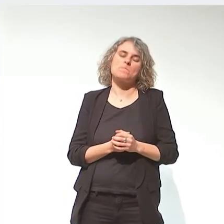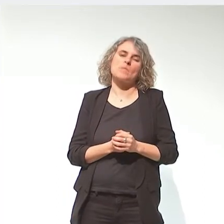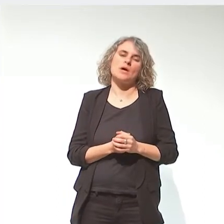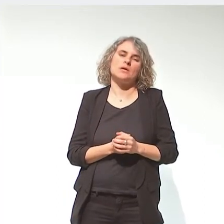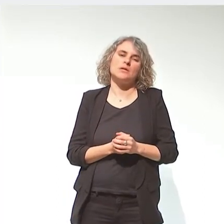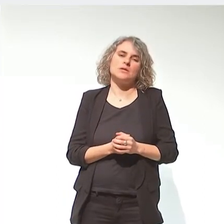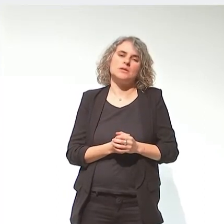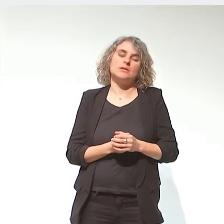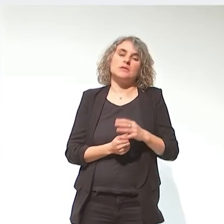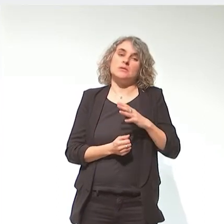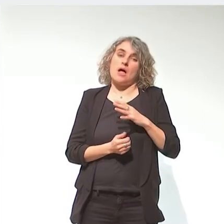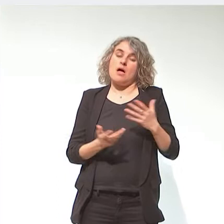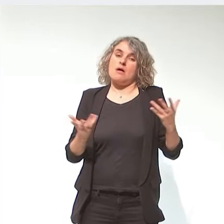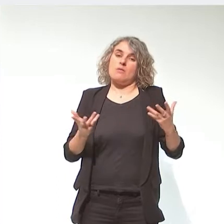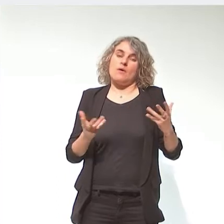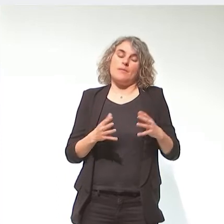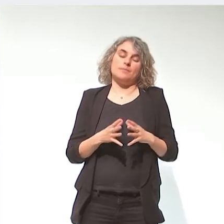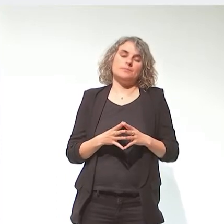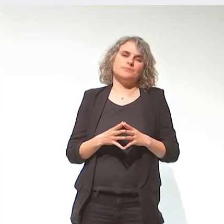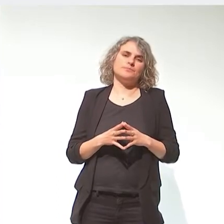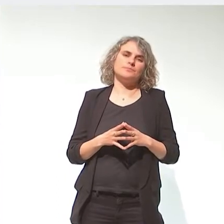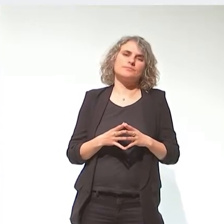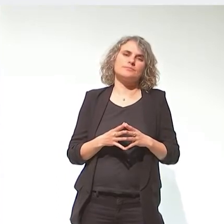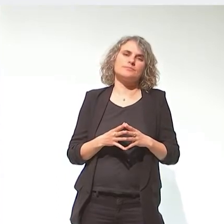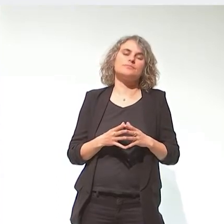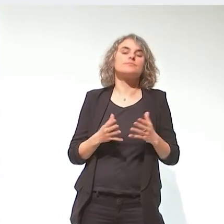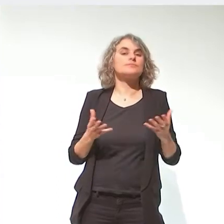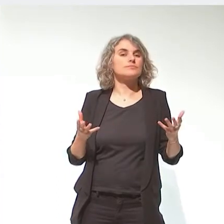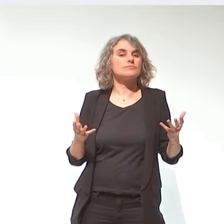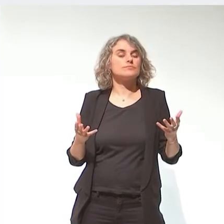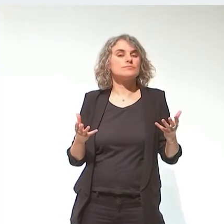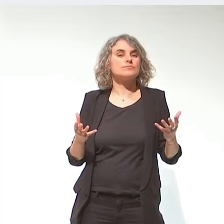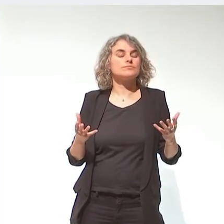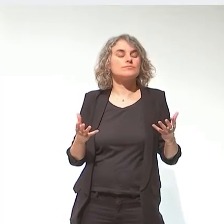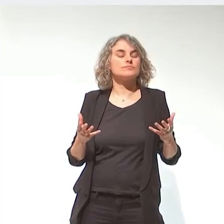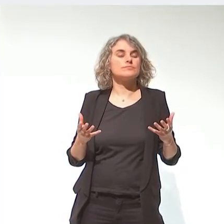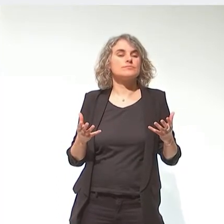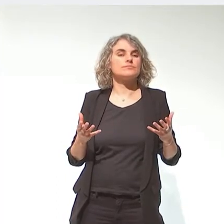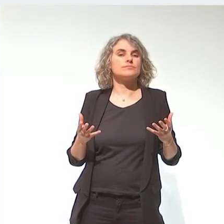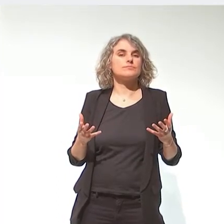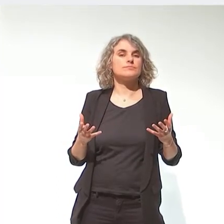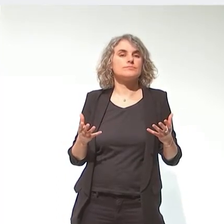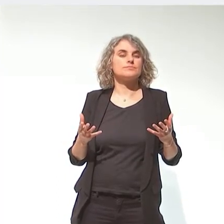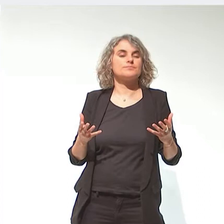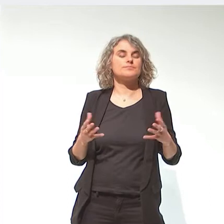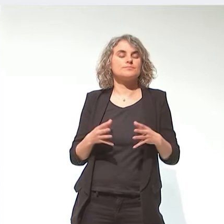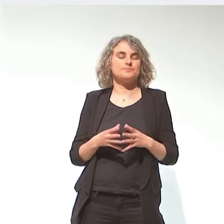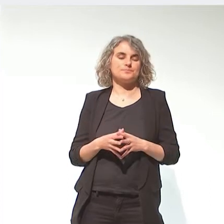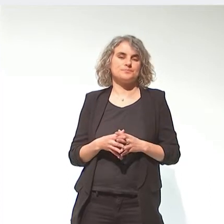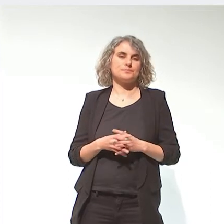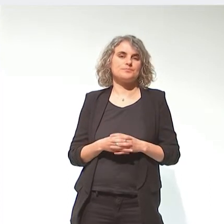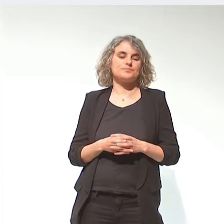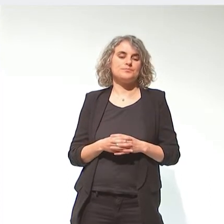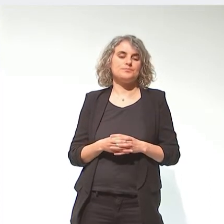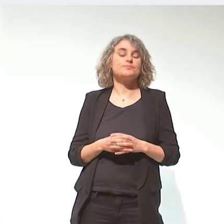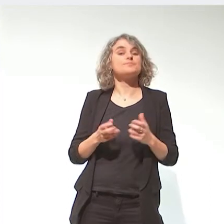subtitles to all the national broadcast direct sendings, which is absolutely very, very crucial for people with